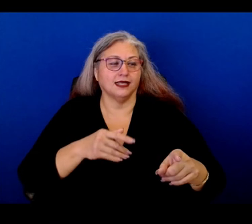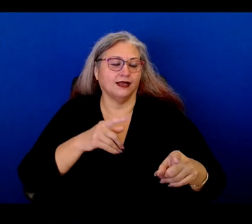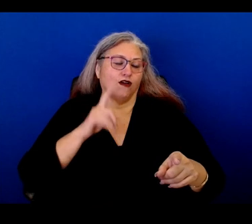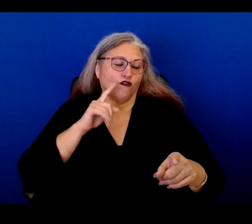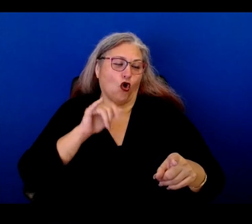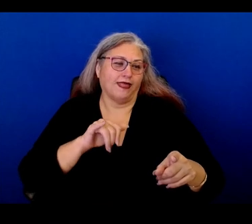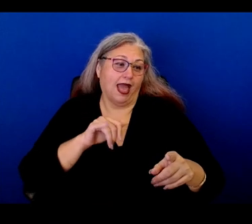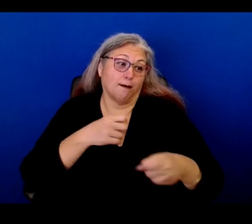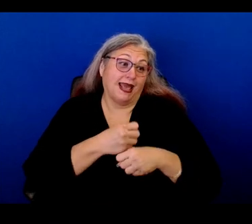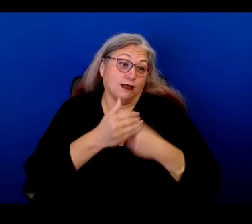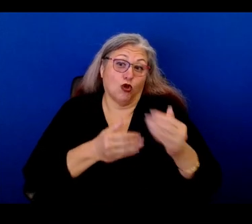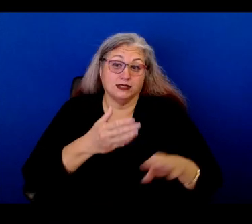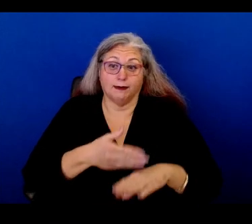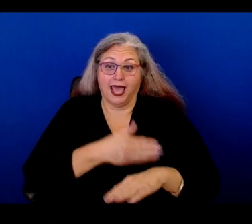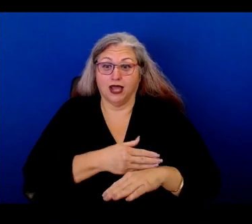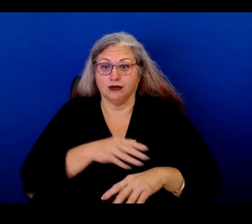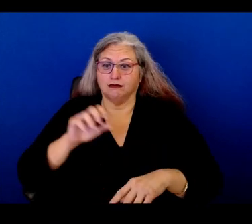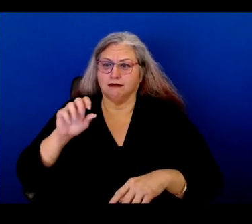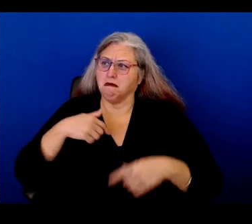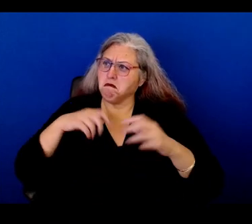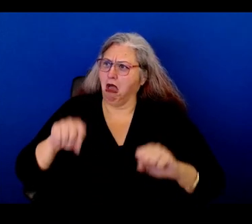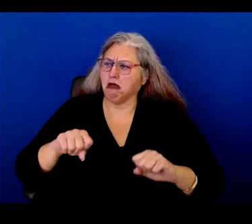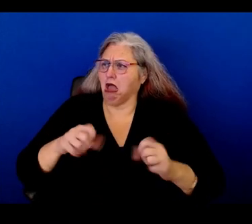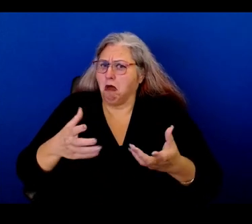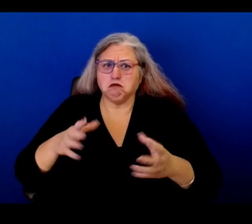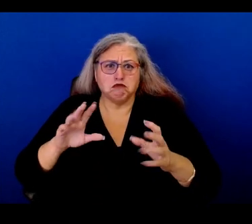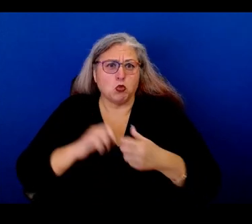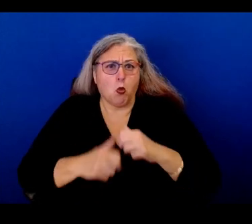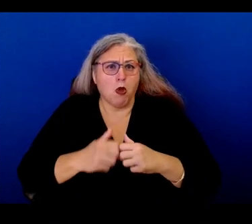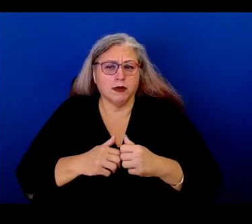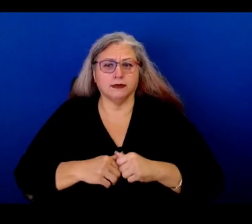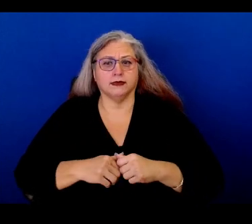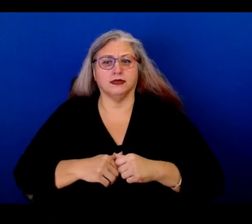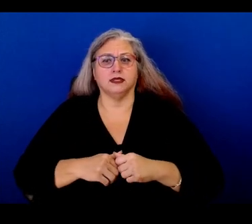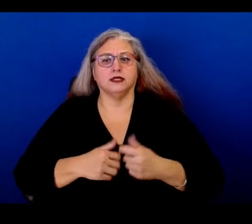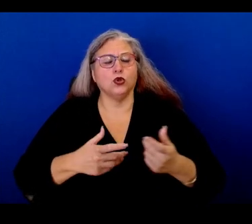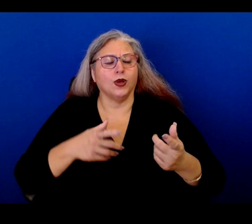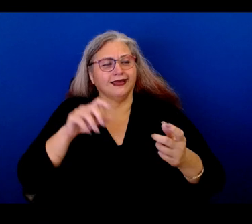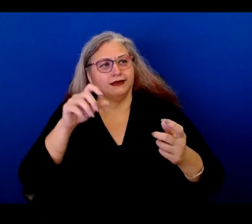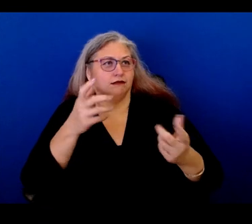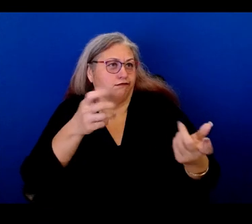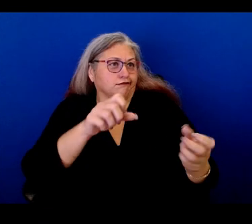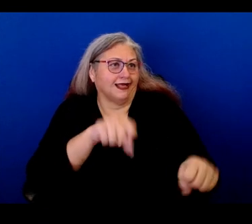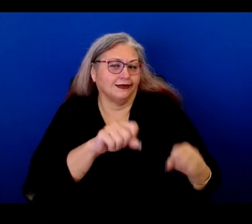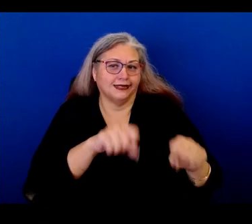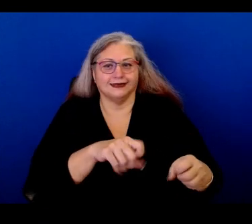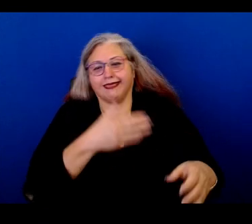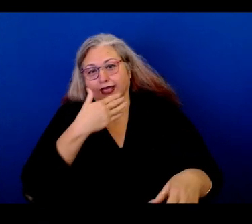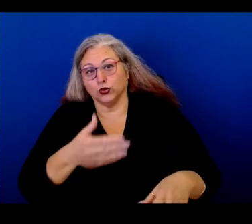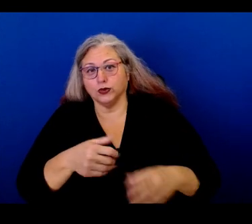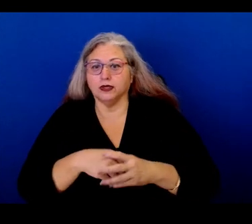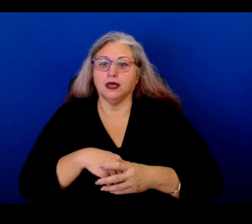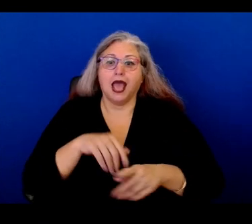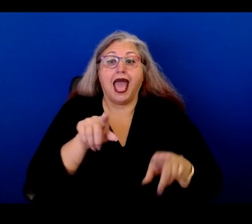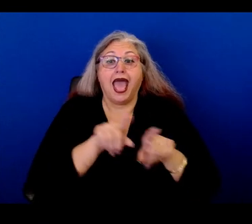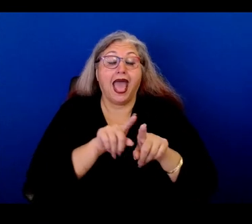process, you know, like, yeah, I can do that, no problem. And so it allowed, yeah. Yeah, thank you.